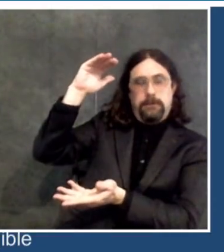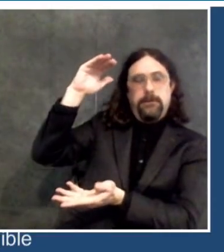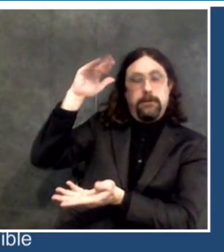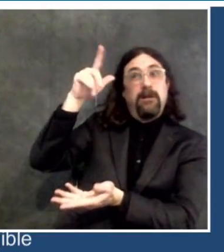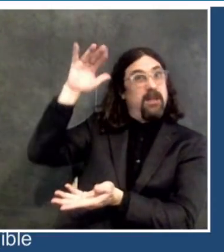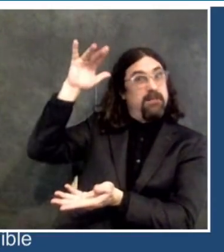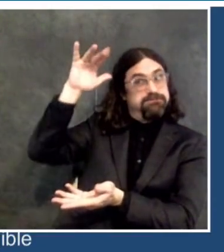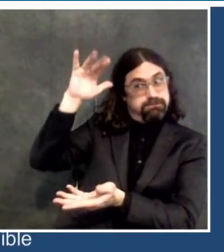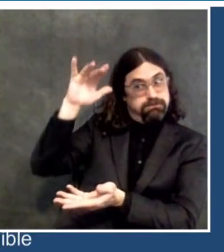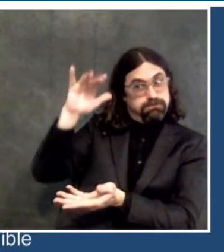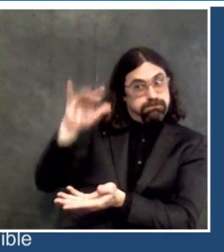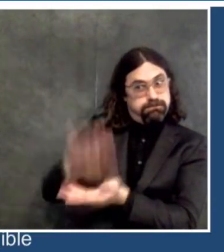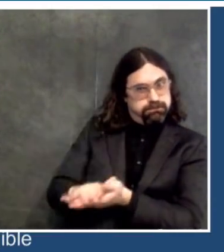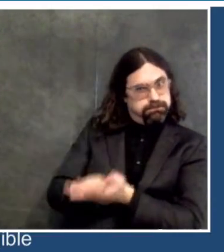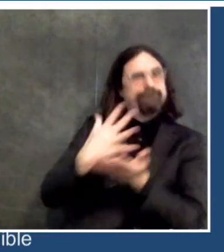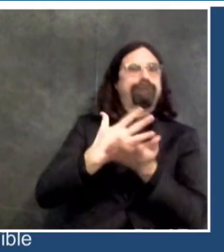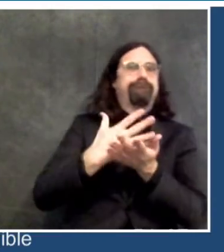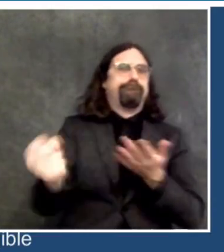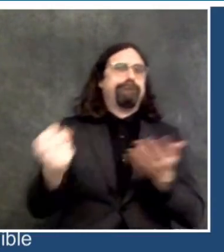here. Go to